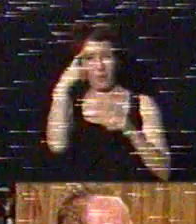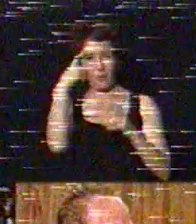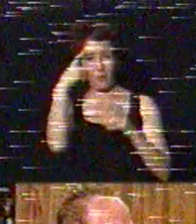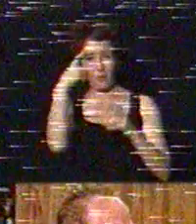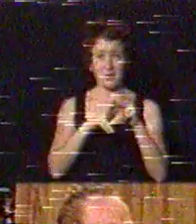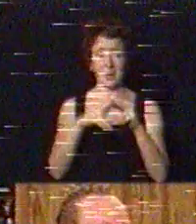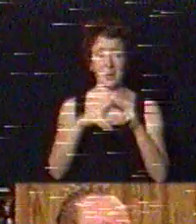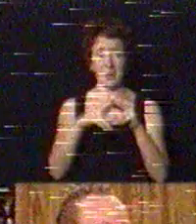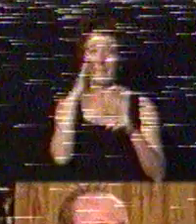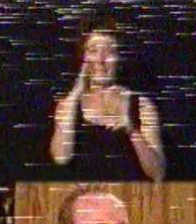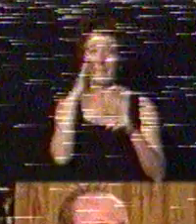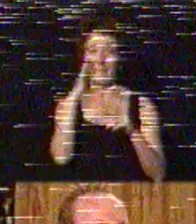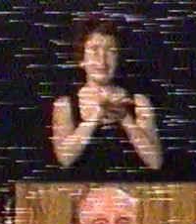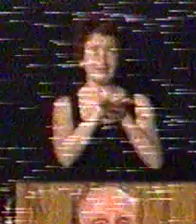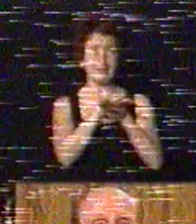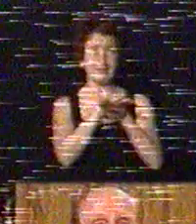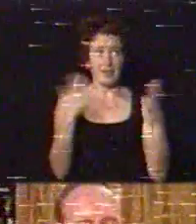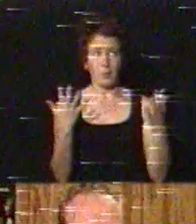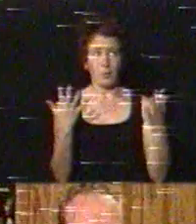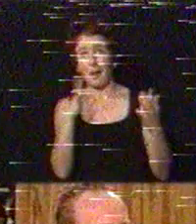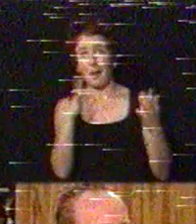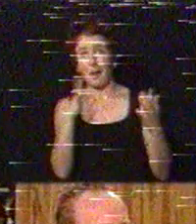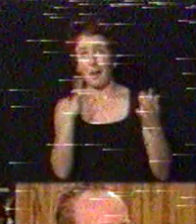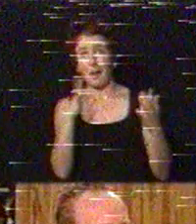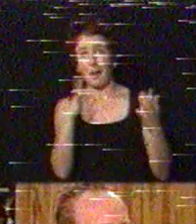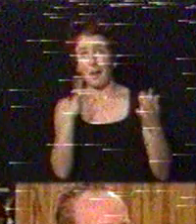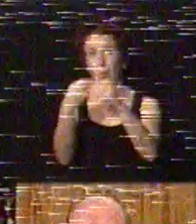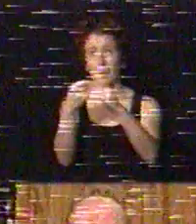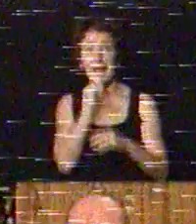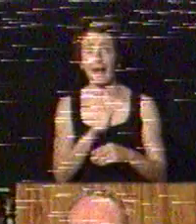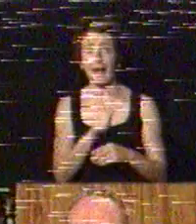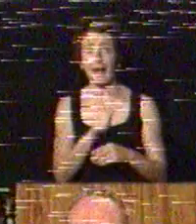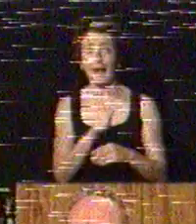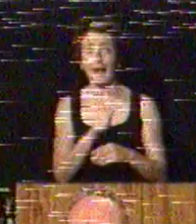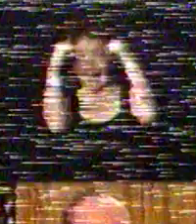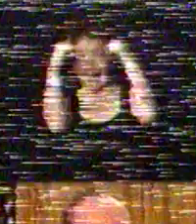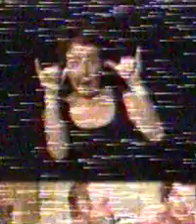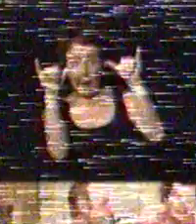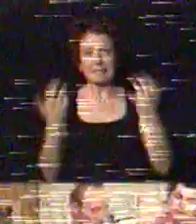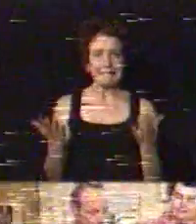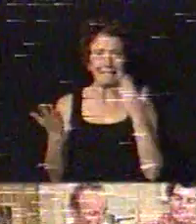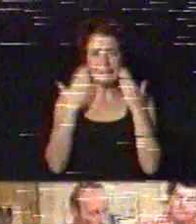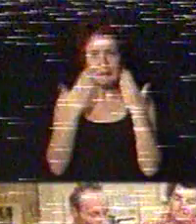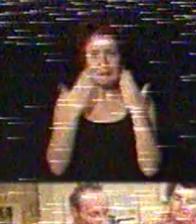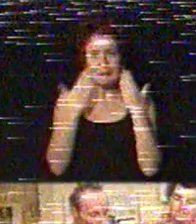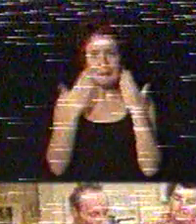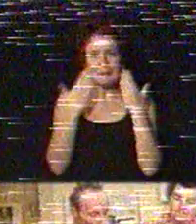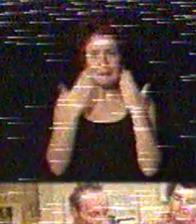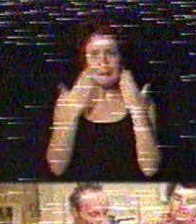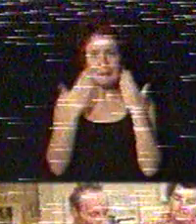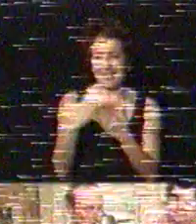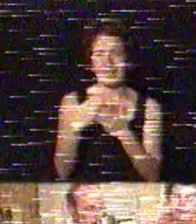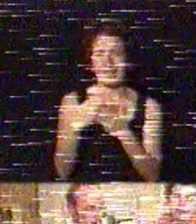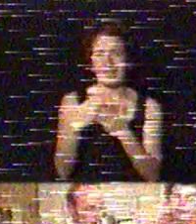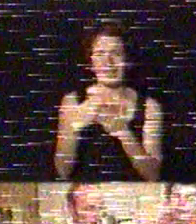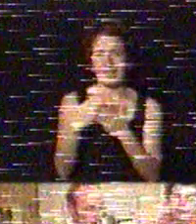still want to have sex, they can't do it with a girl. Well, you know, they might do it with a cow. That's another story. And we were wondering what the pants, what the reference was to the